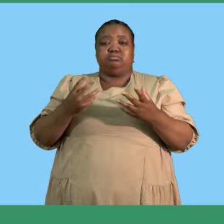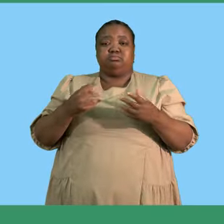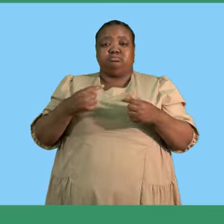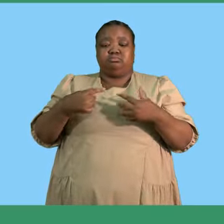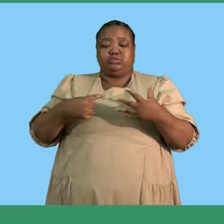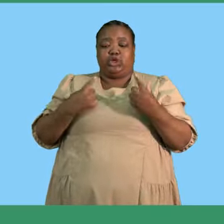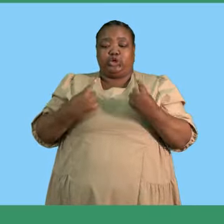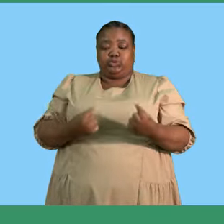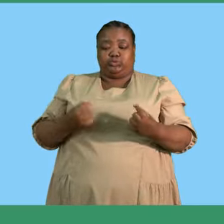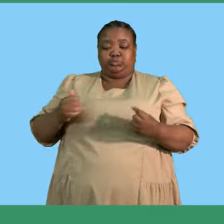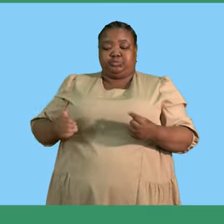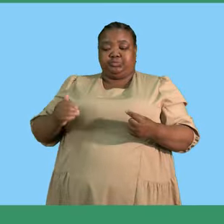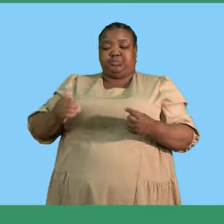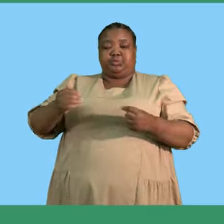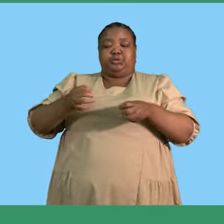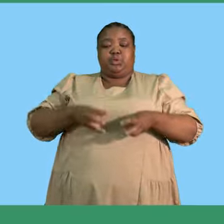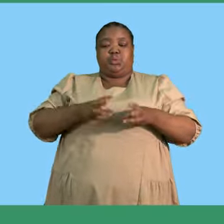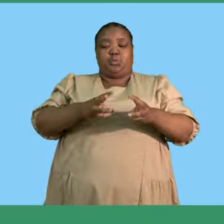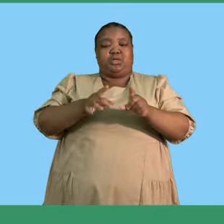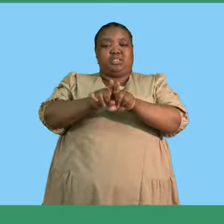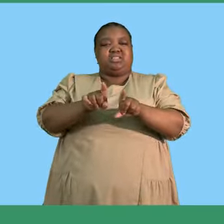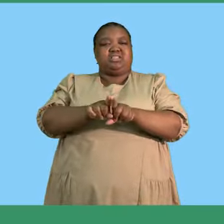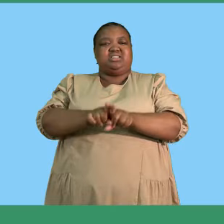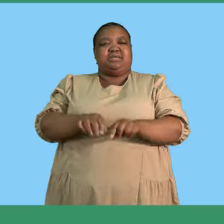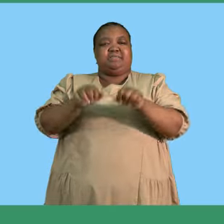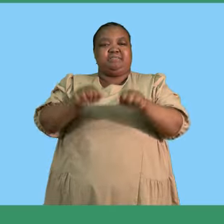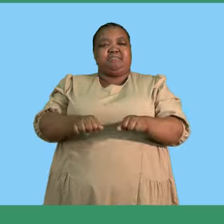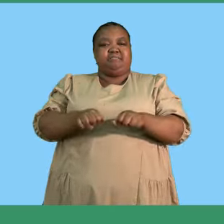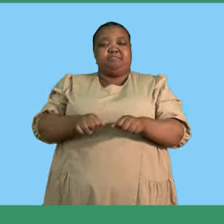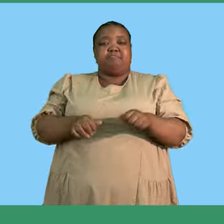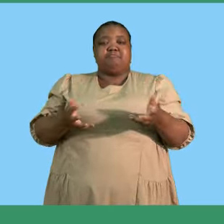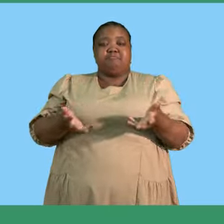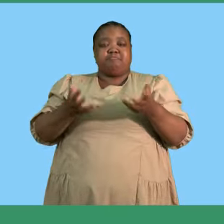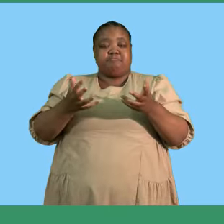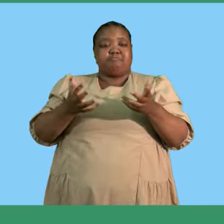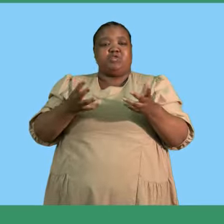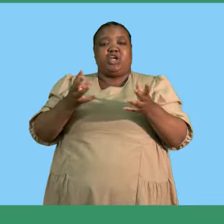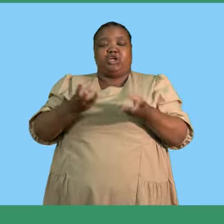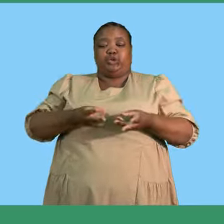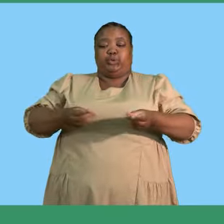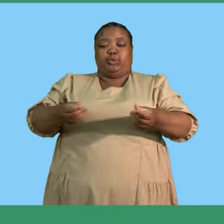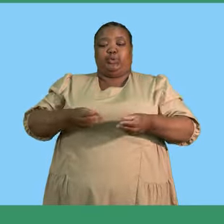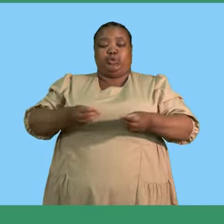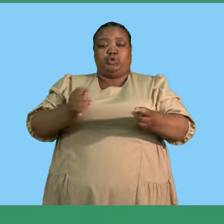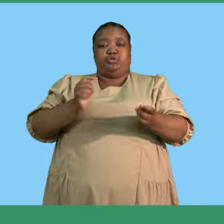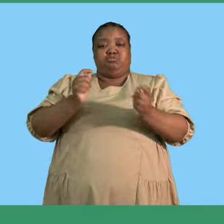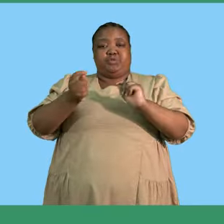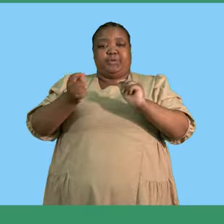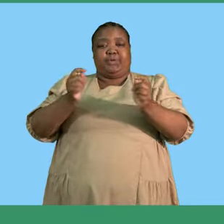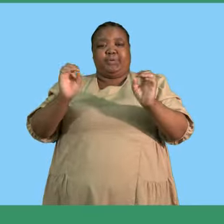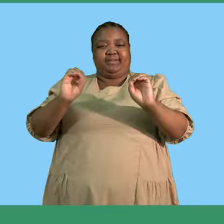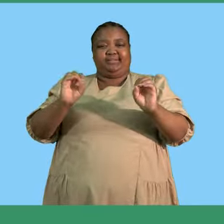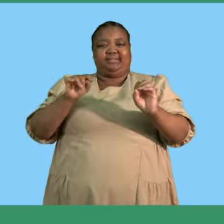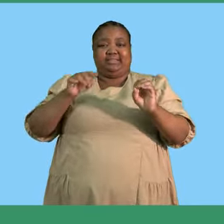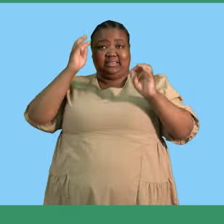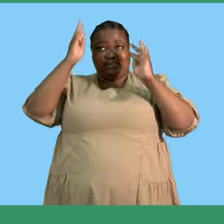importantly in the same way. We also have a non-conventional solution, which is obtained through using